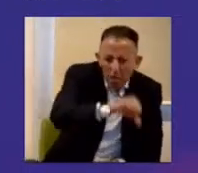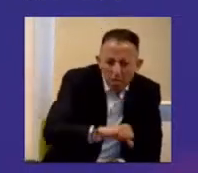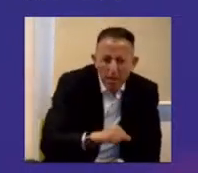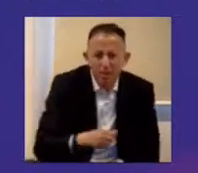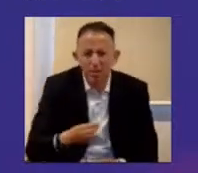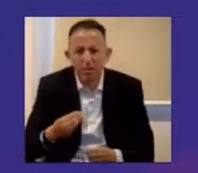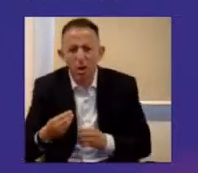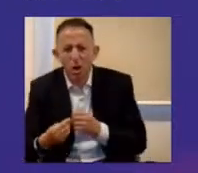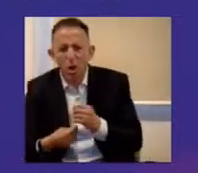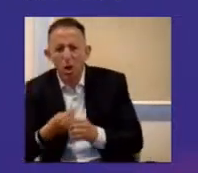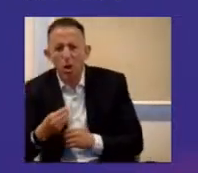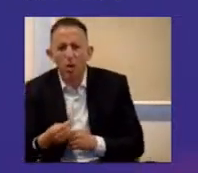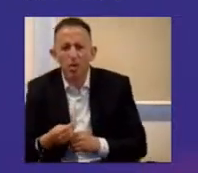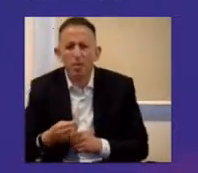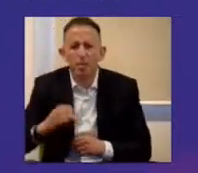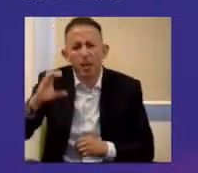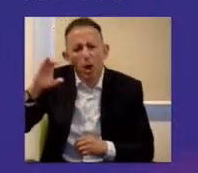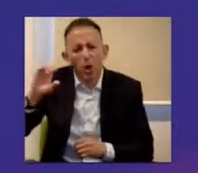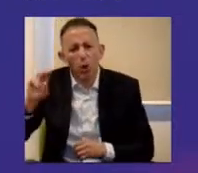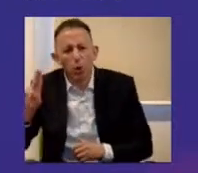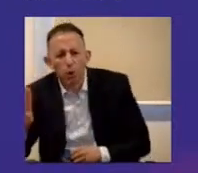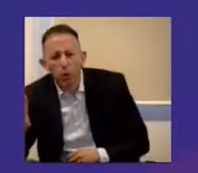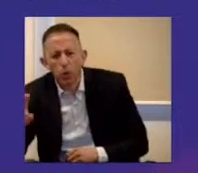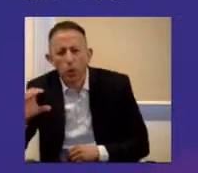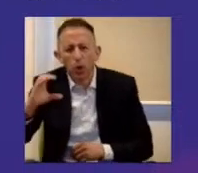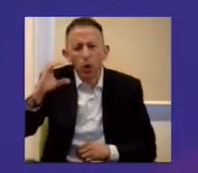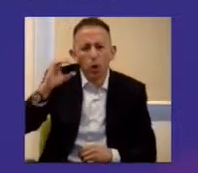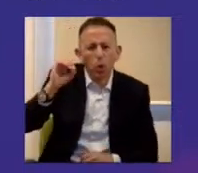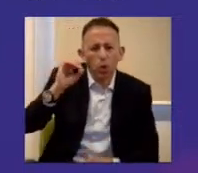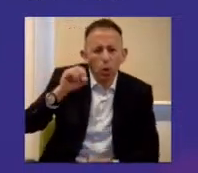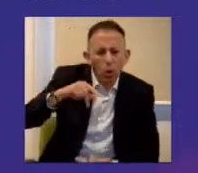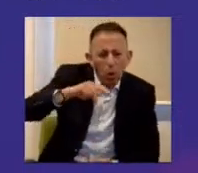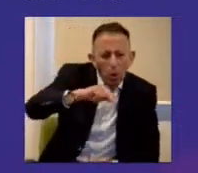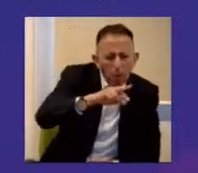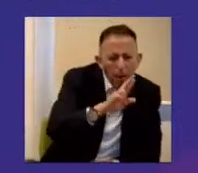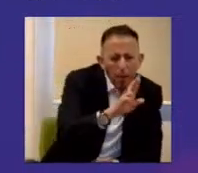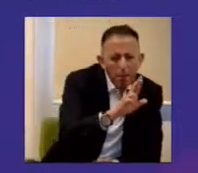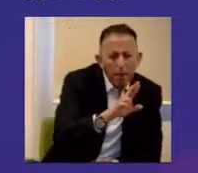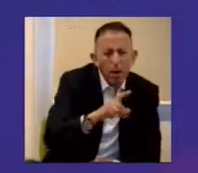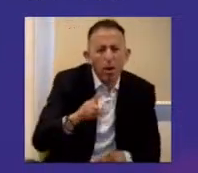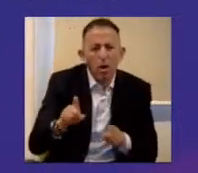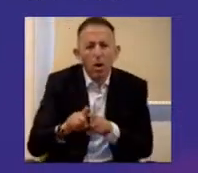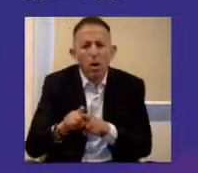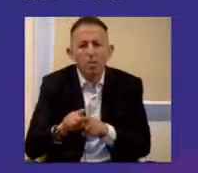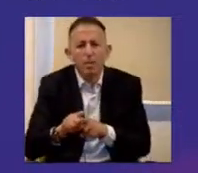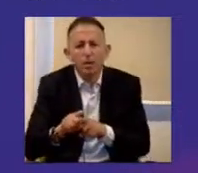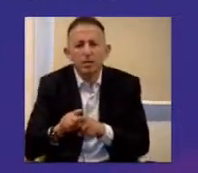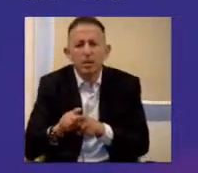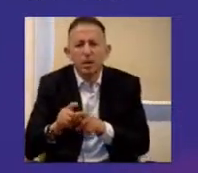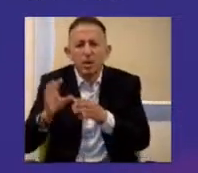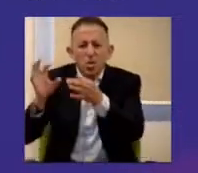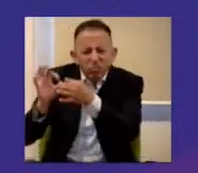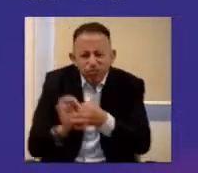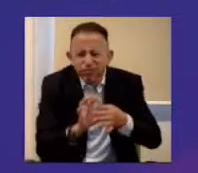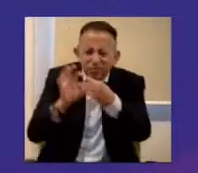The chemical signs with respect to copper and gold. And that's not it. I can do multiplications.